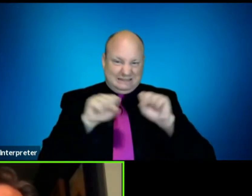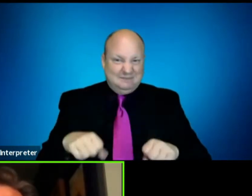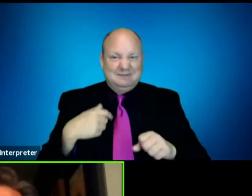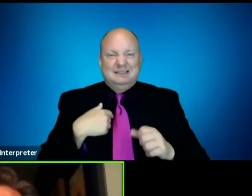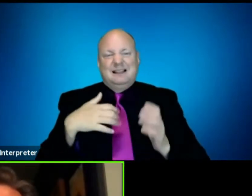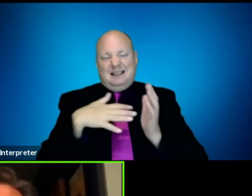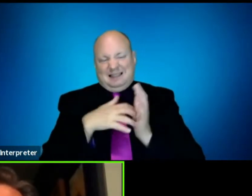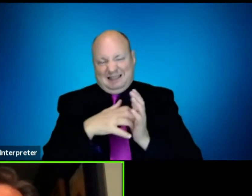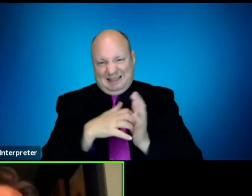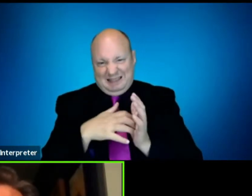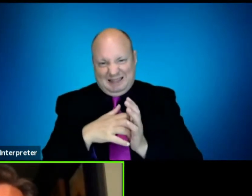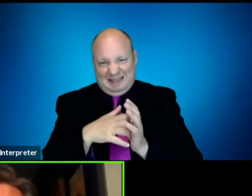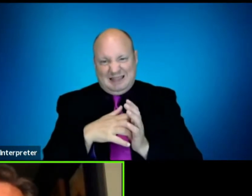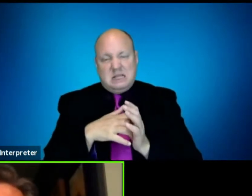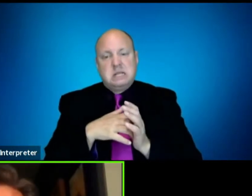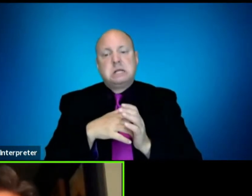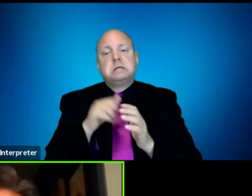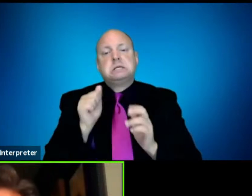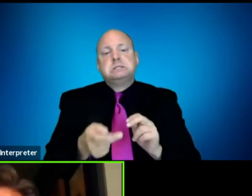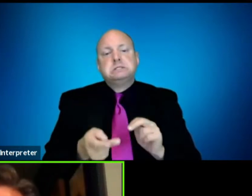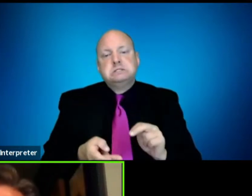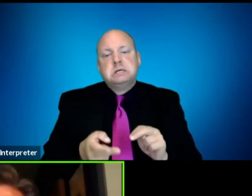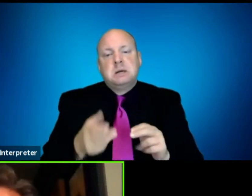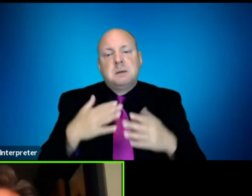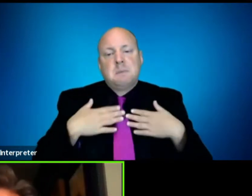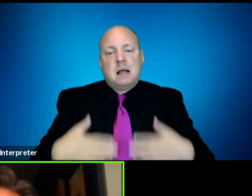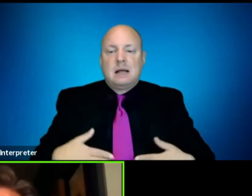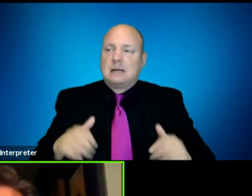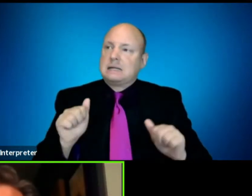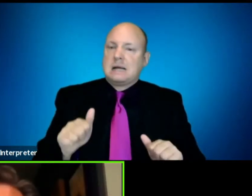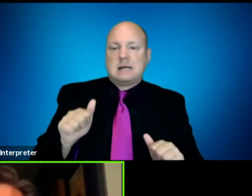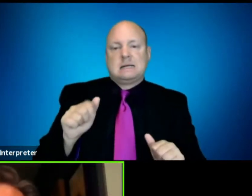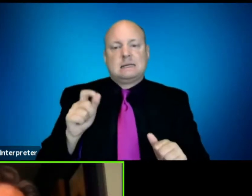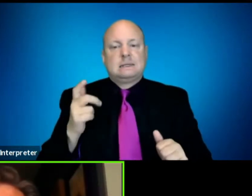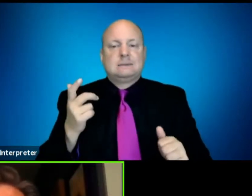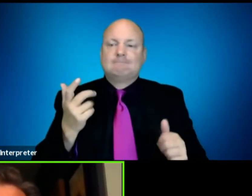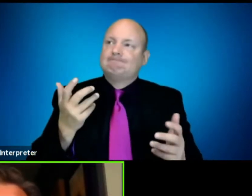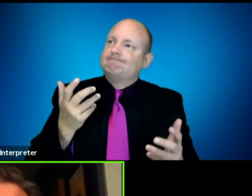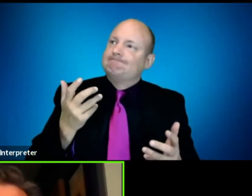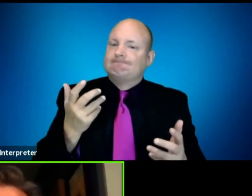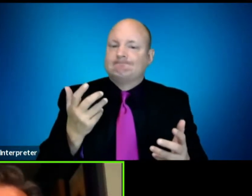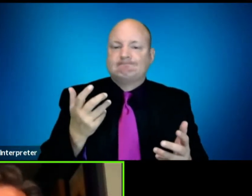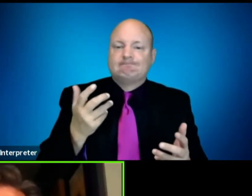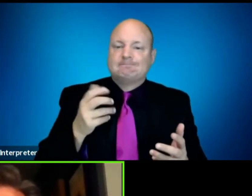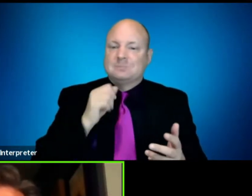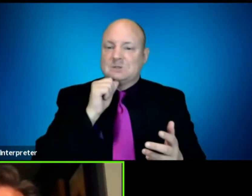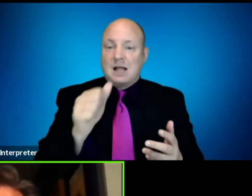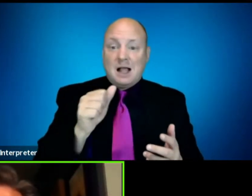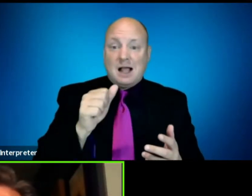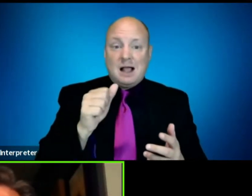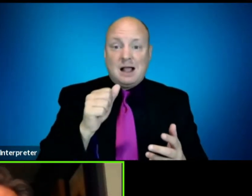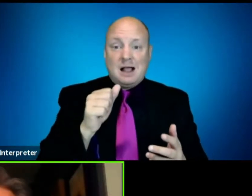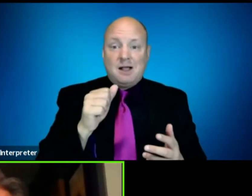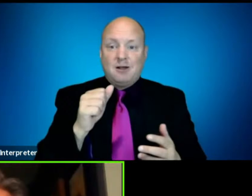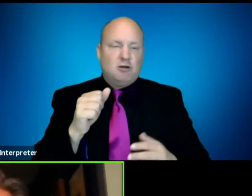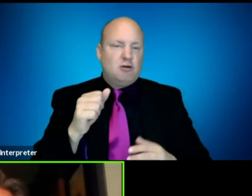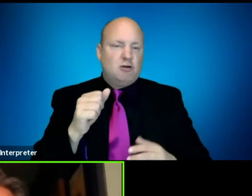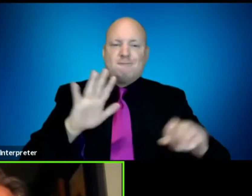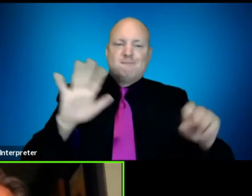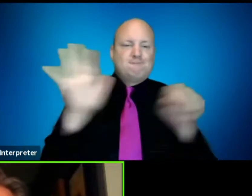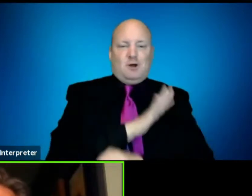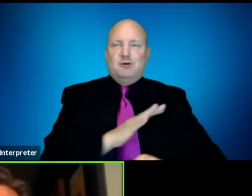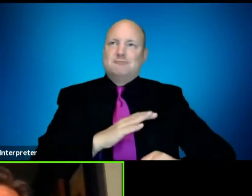Their bodies may not have mounted the same quality response after vaccination that someone who wasn't immunocompromised